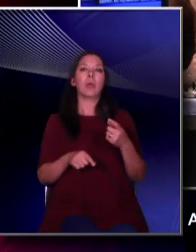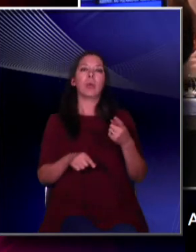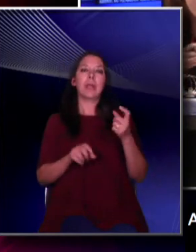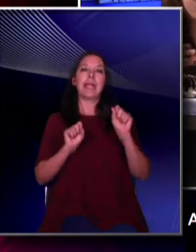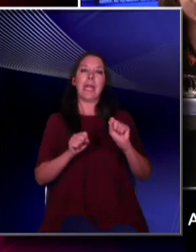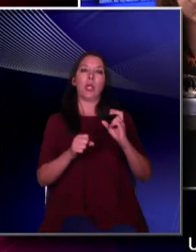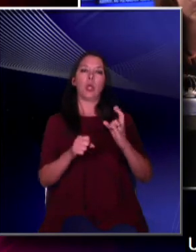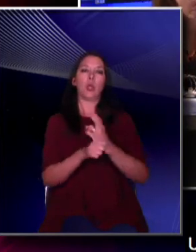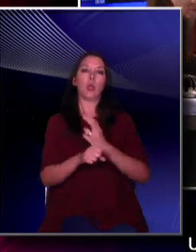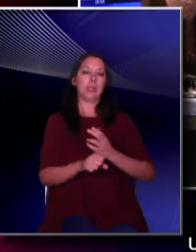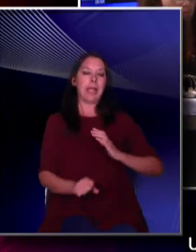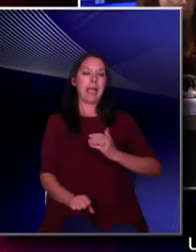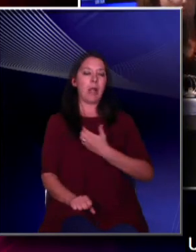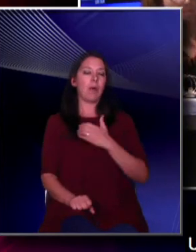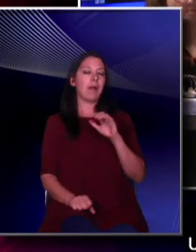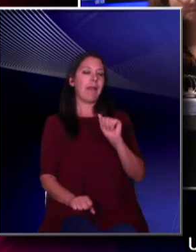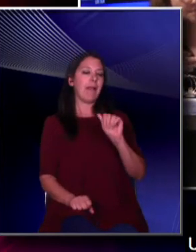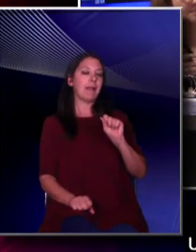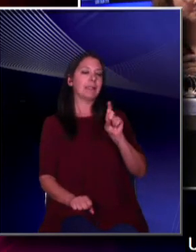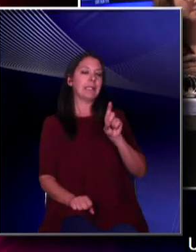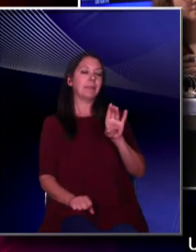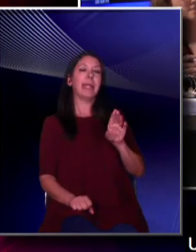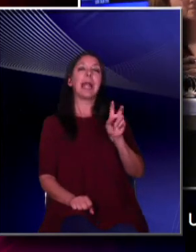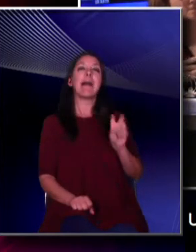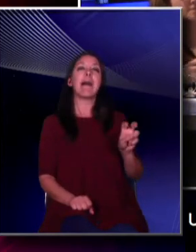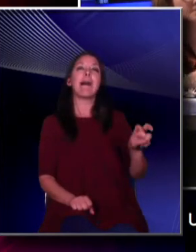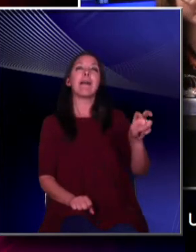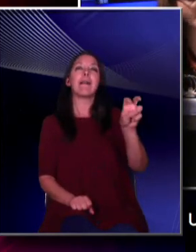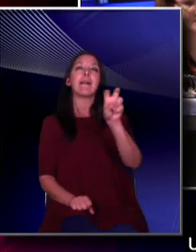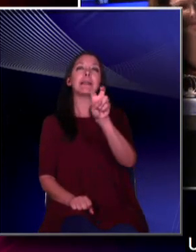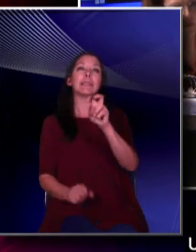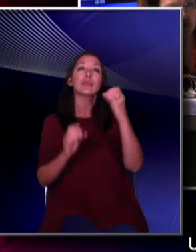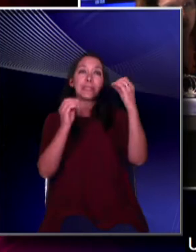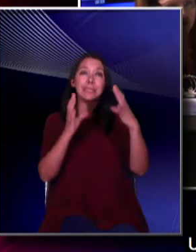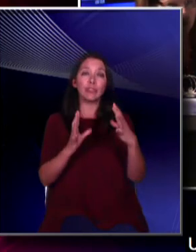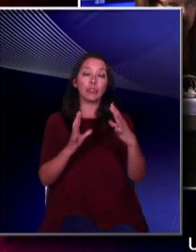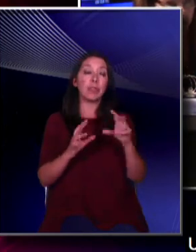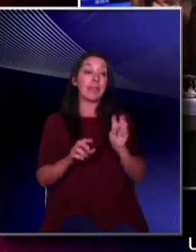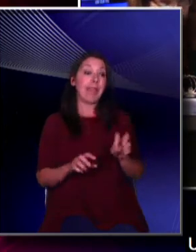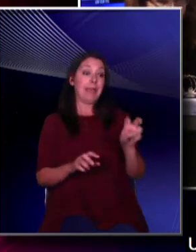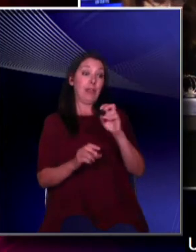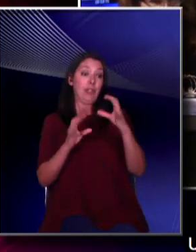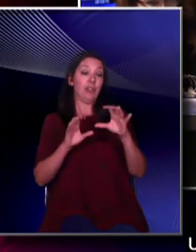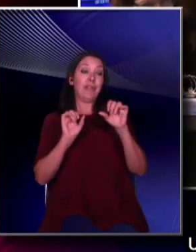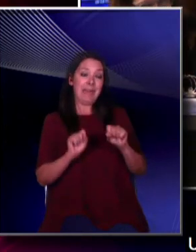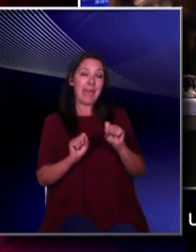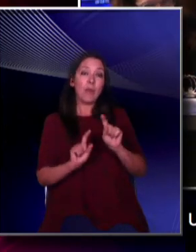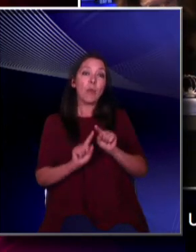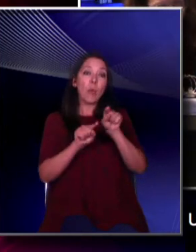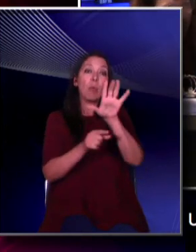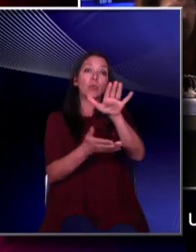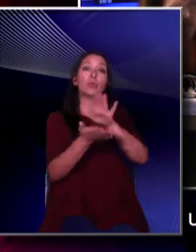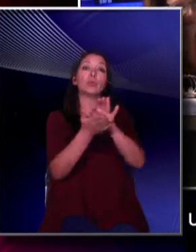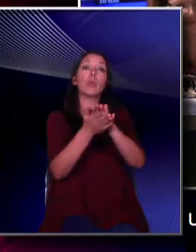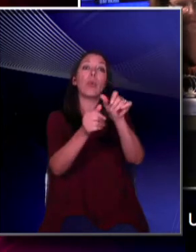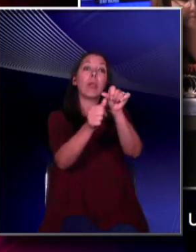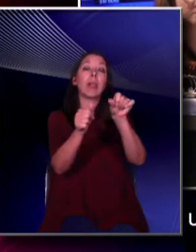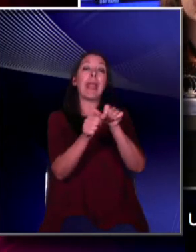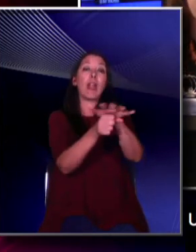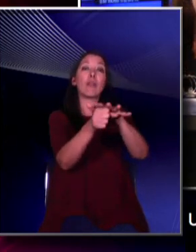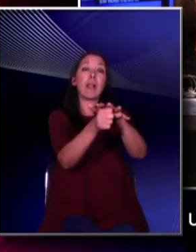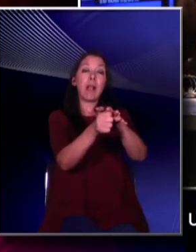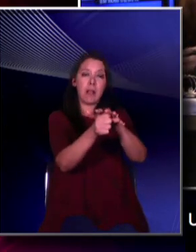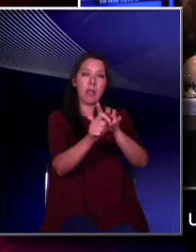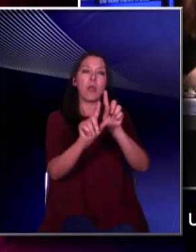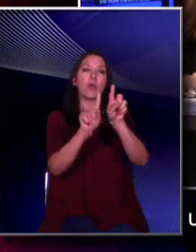our itinerant teachers to go into the school district and provide supports to students